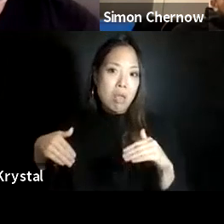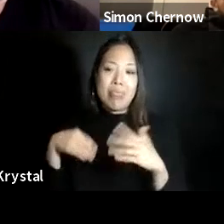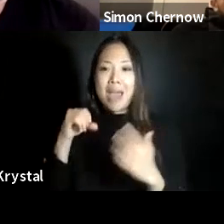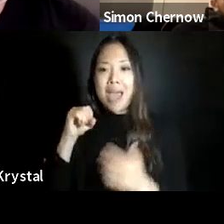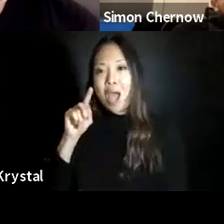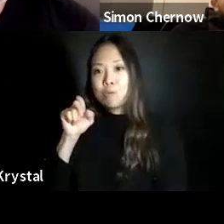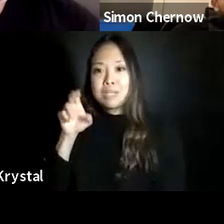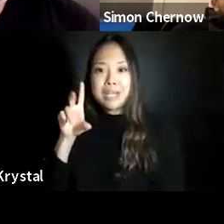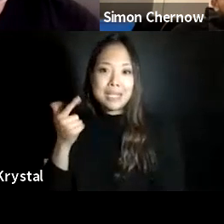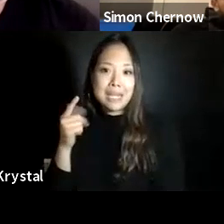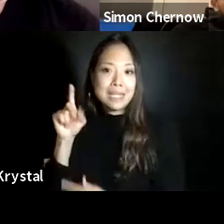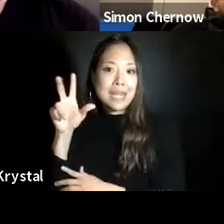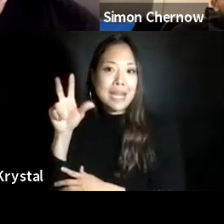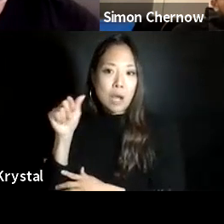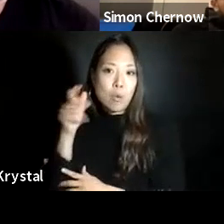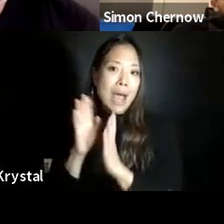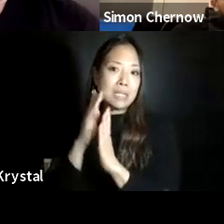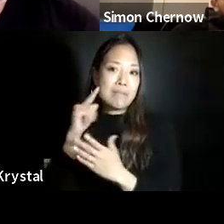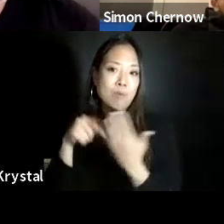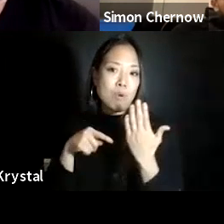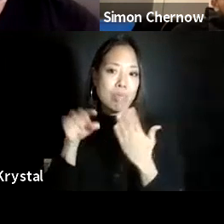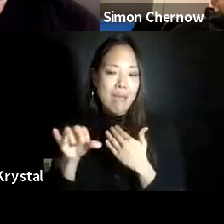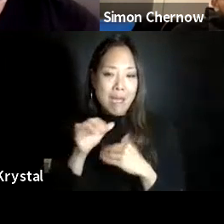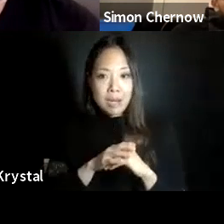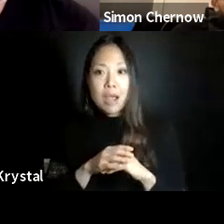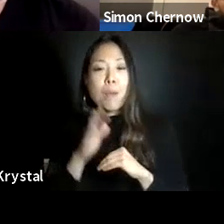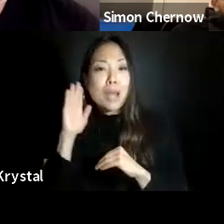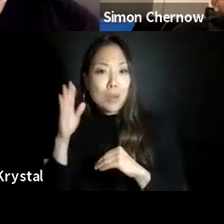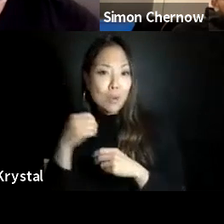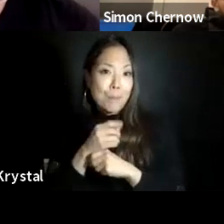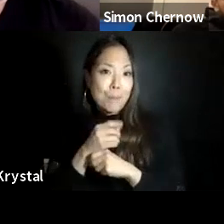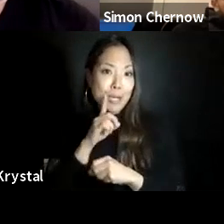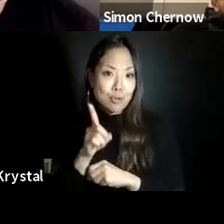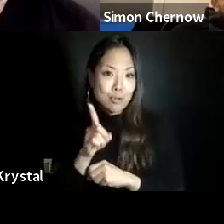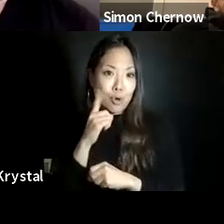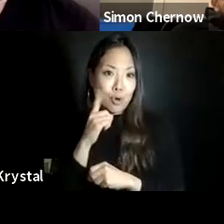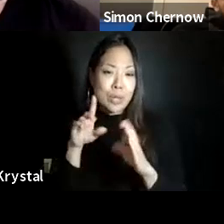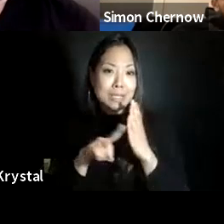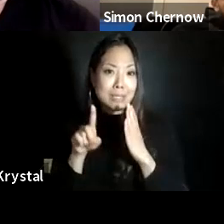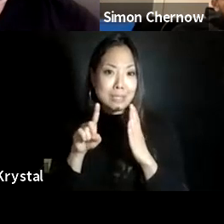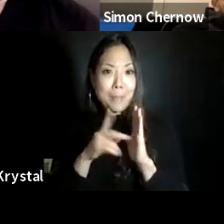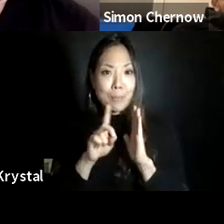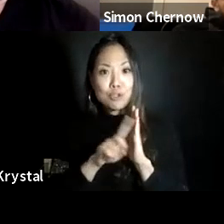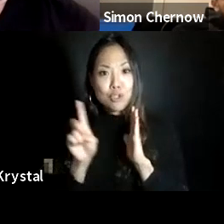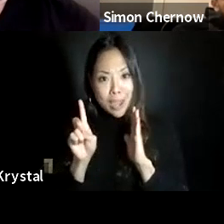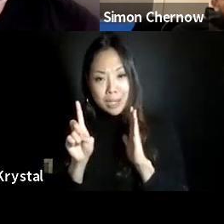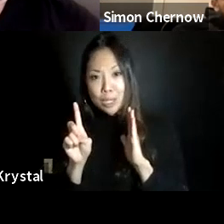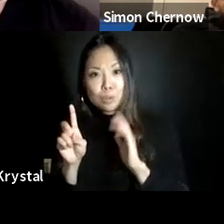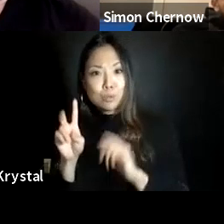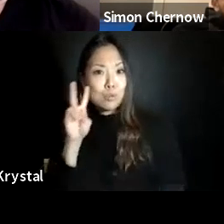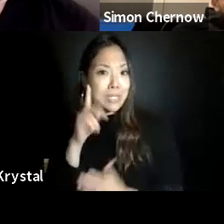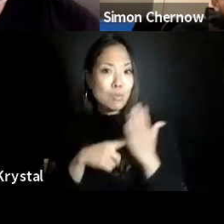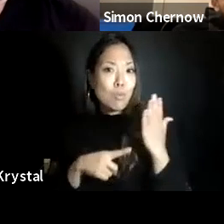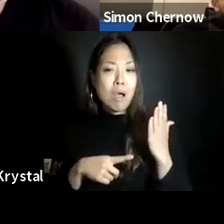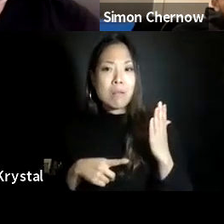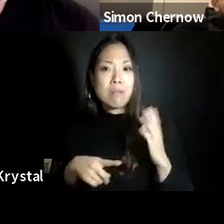ensure that we are doing a double check on kind of what the outstanding data requests are in order to